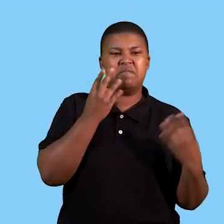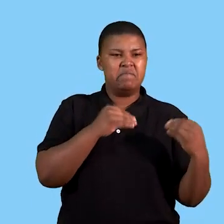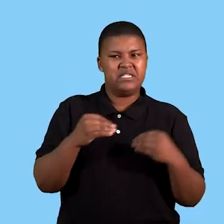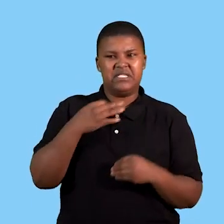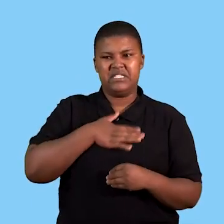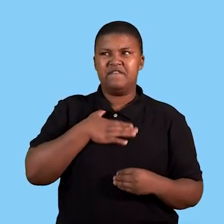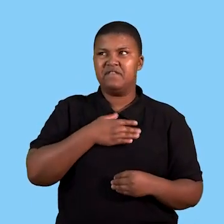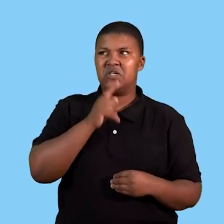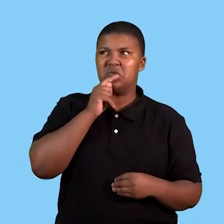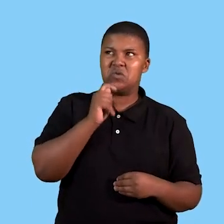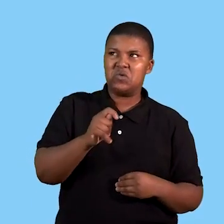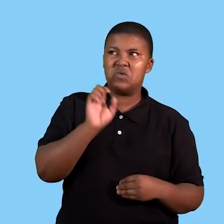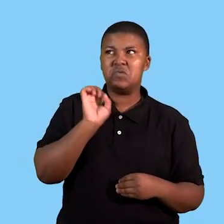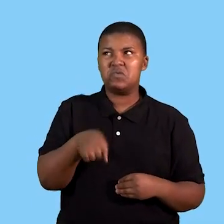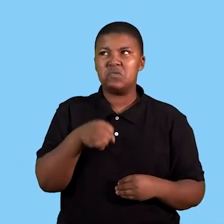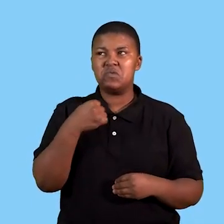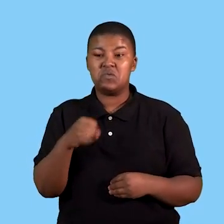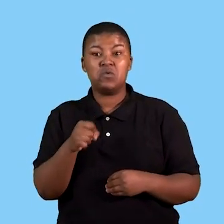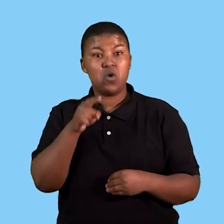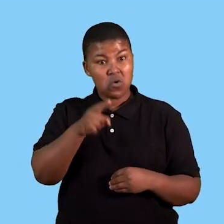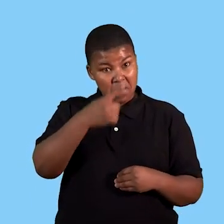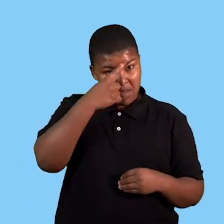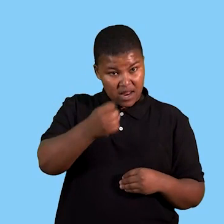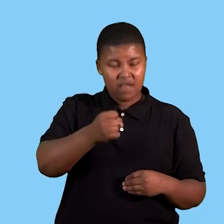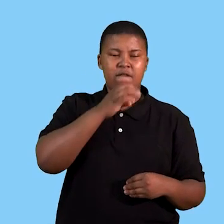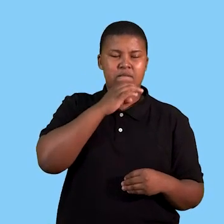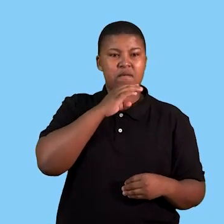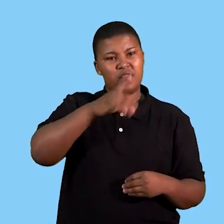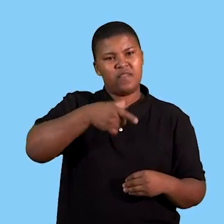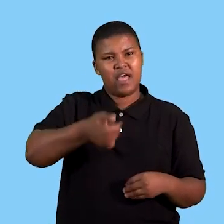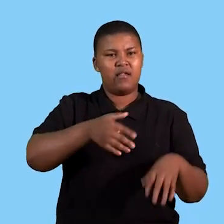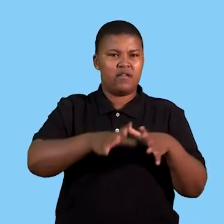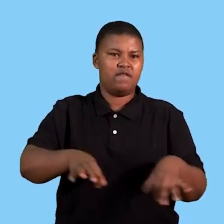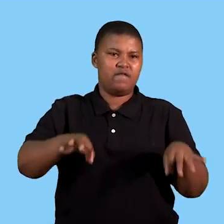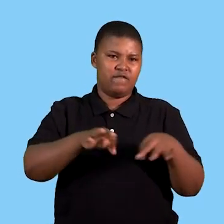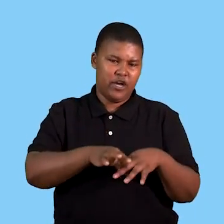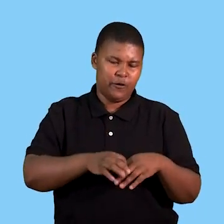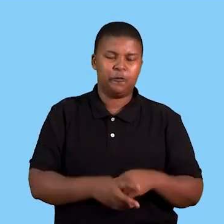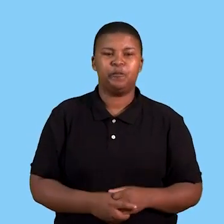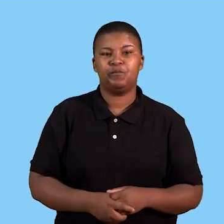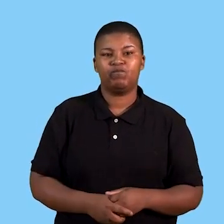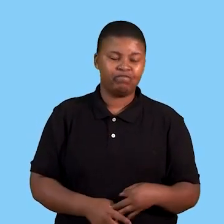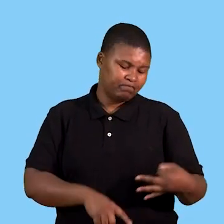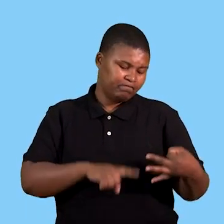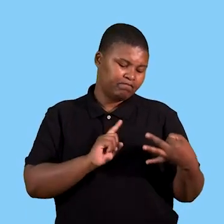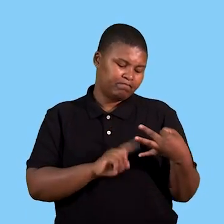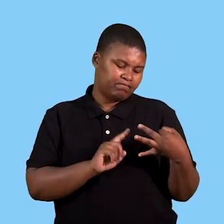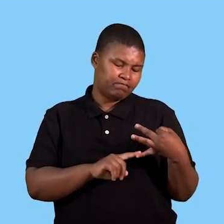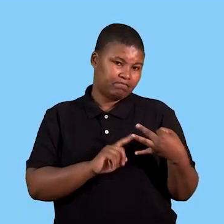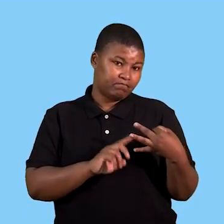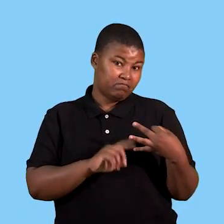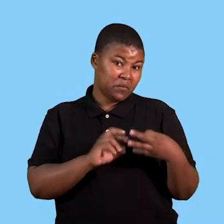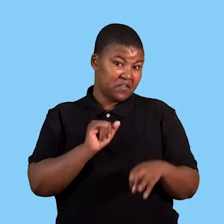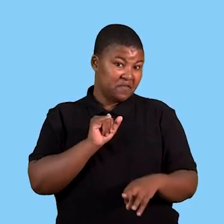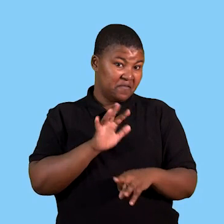So that which we believe in becomes the values for the business. And then the third component that